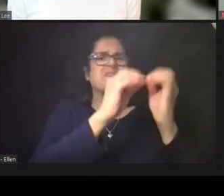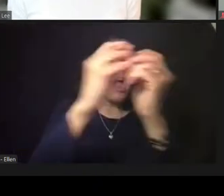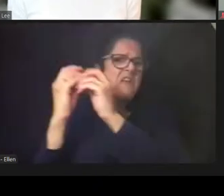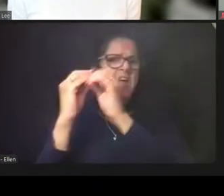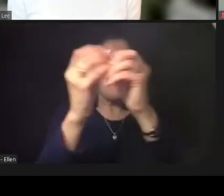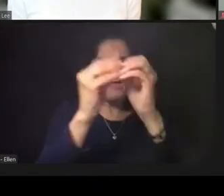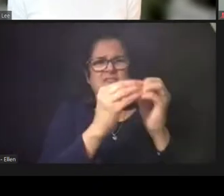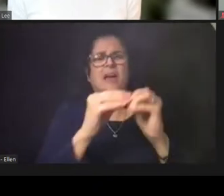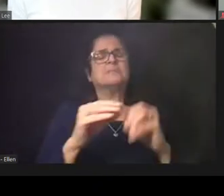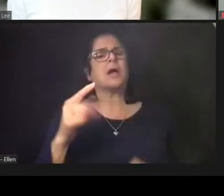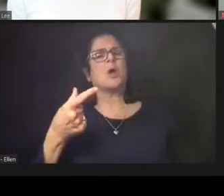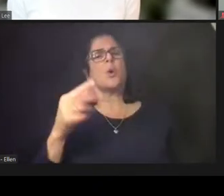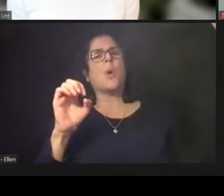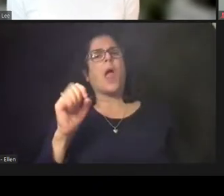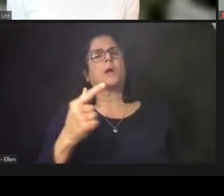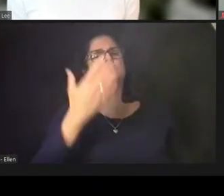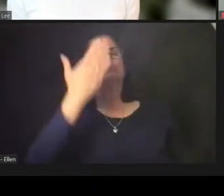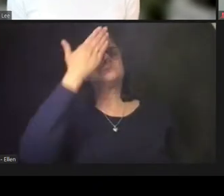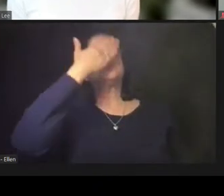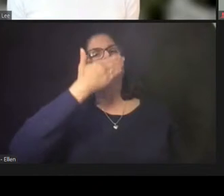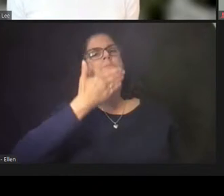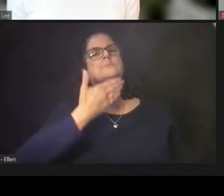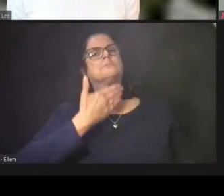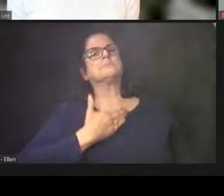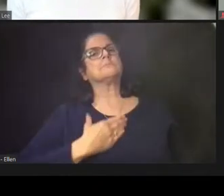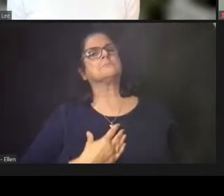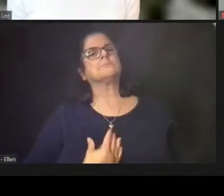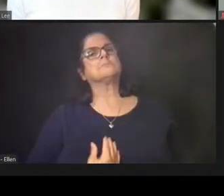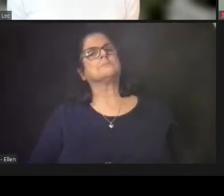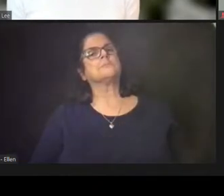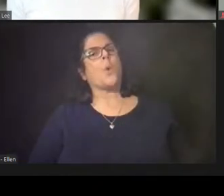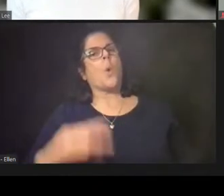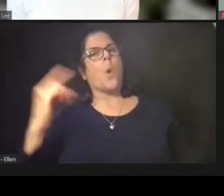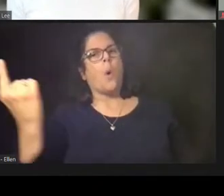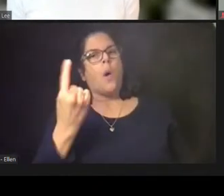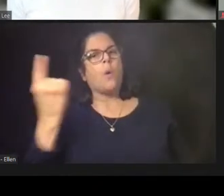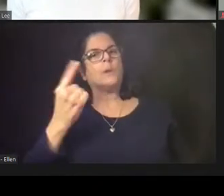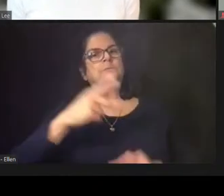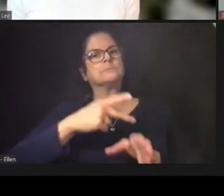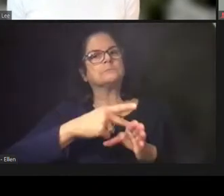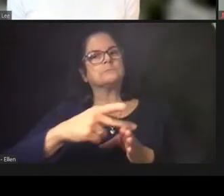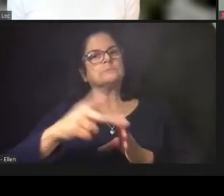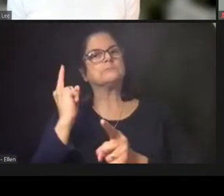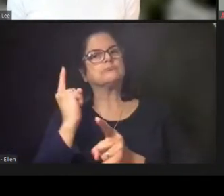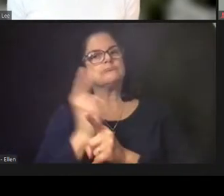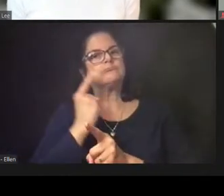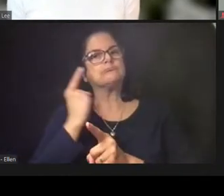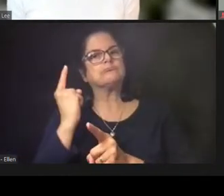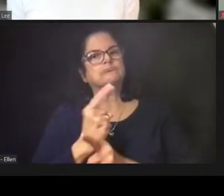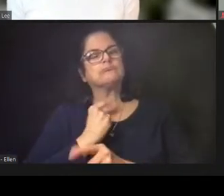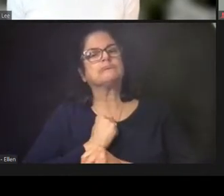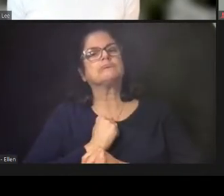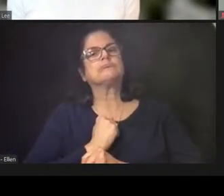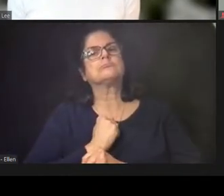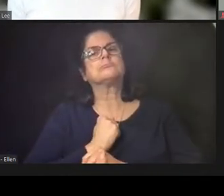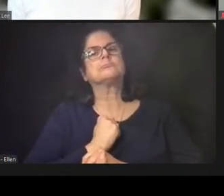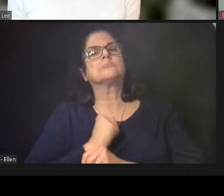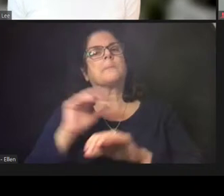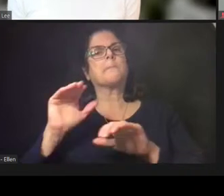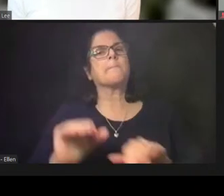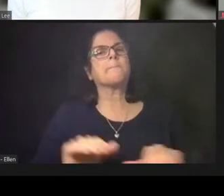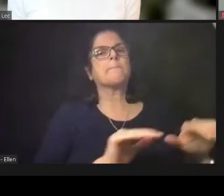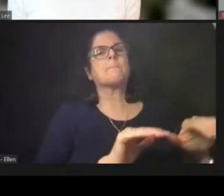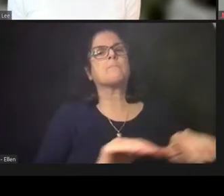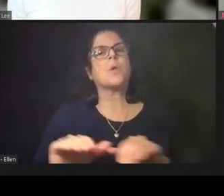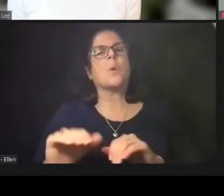Greg always maintained his demeanor. As you indicated, he always felt a responsibility to engage